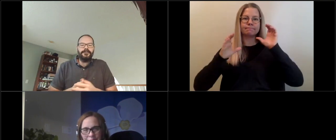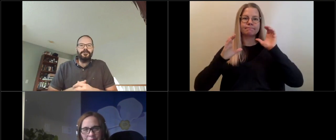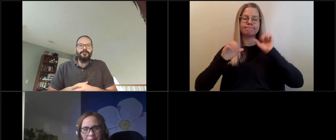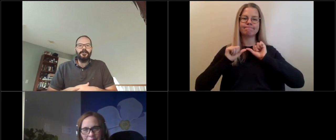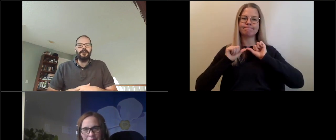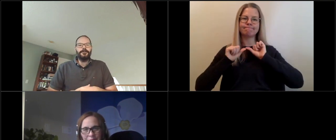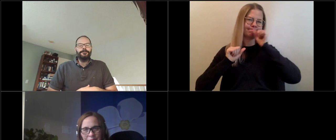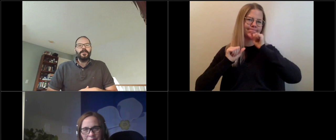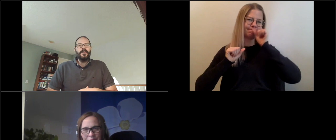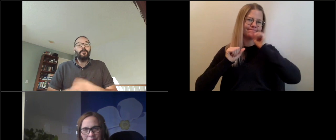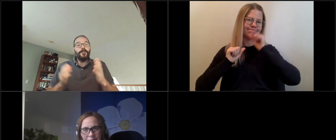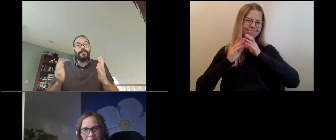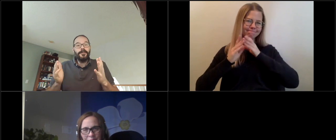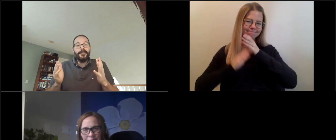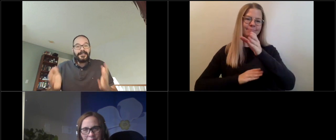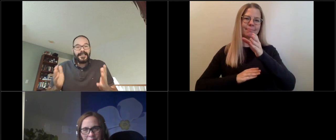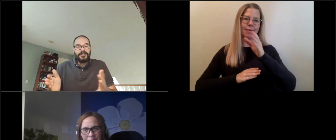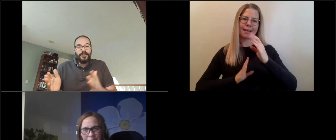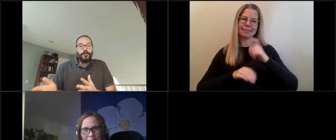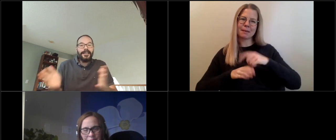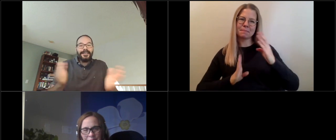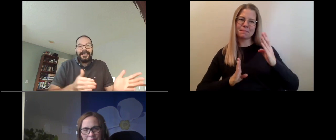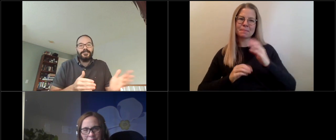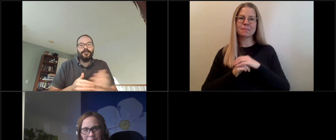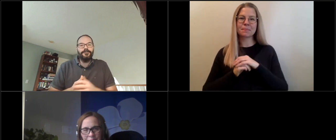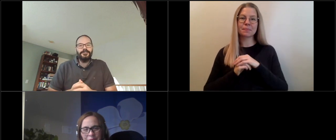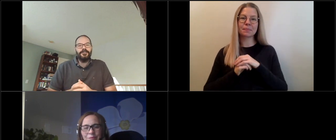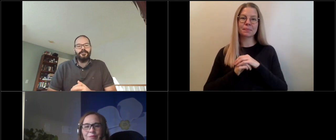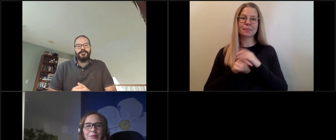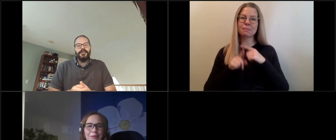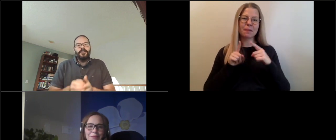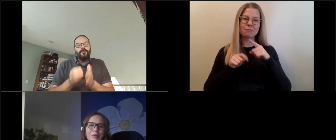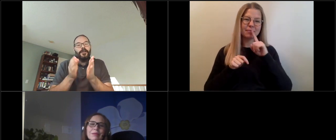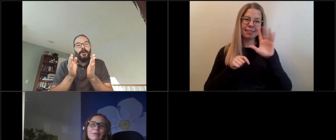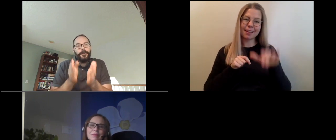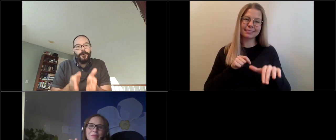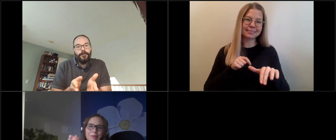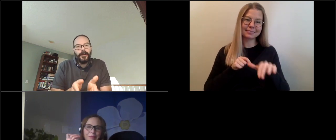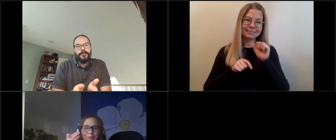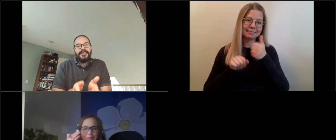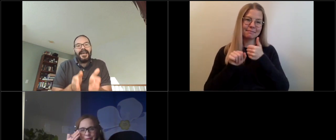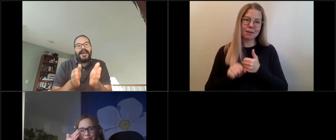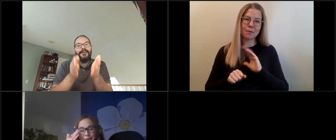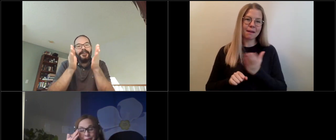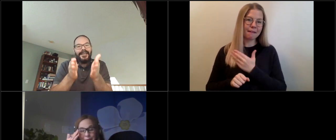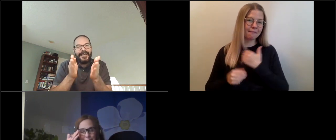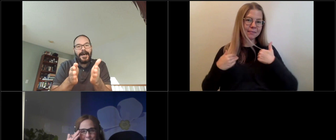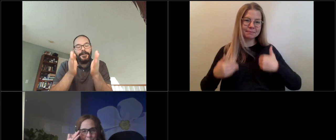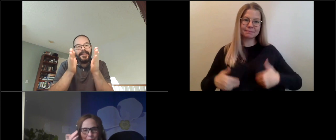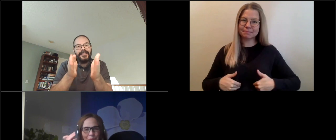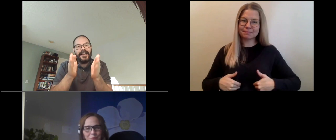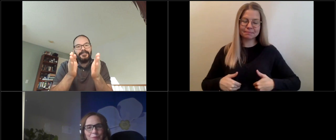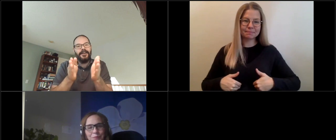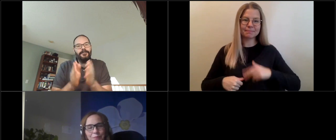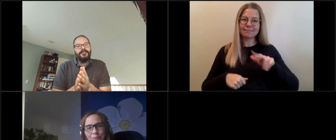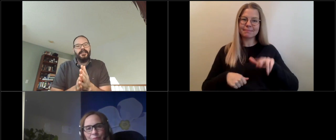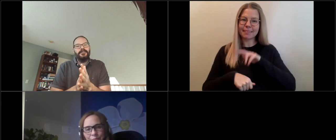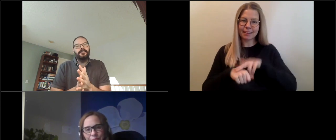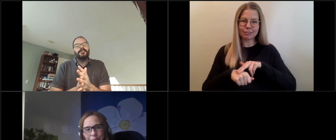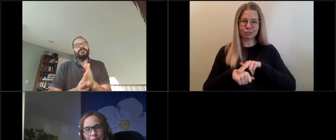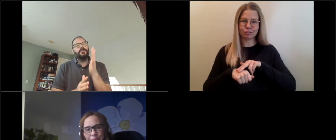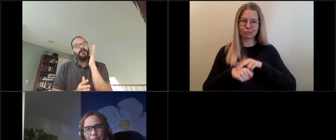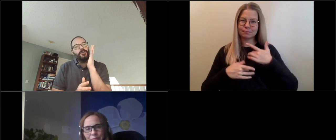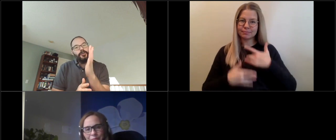through that afternoon lull. Well, that's actually going against our physiology. We are programmed to have a nap at that time of